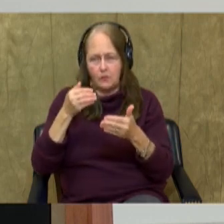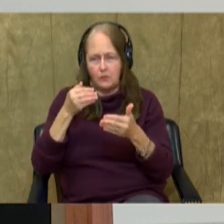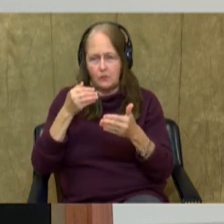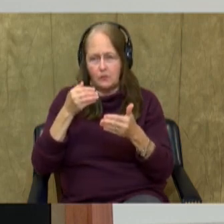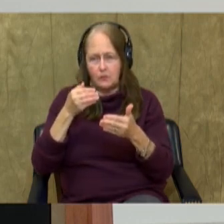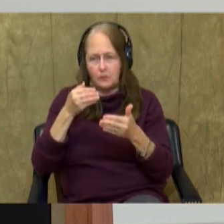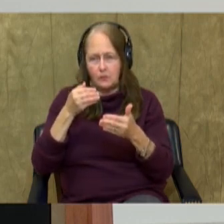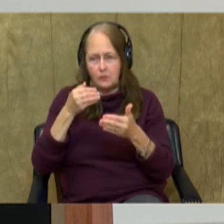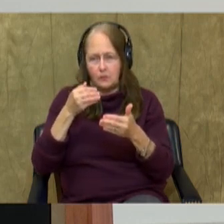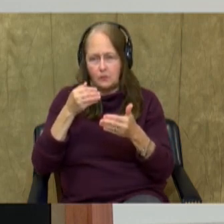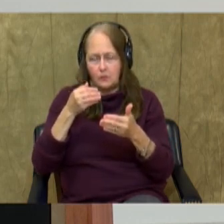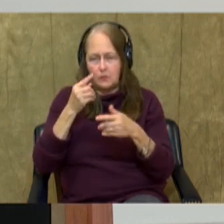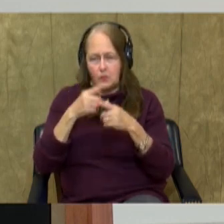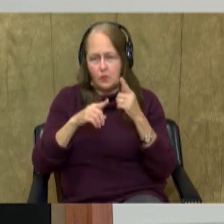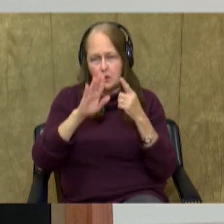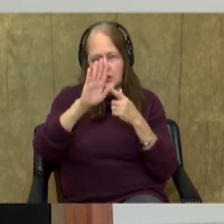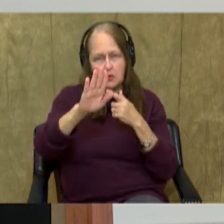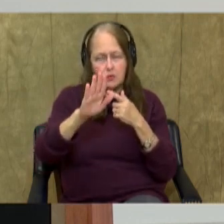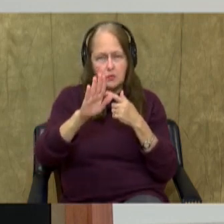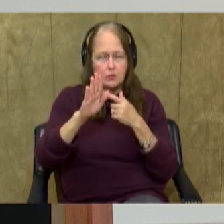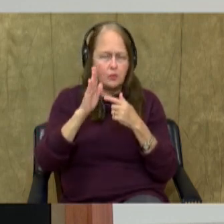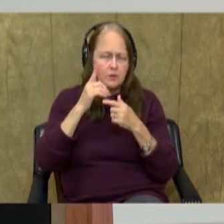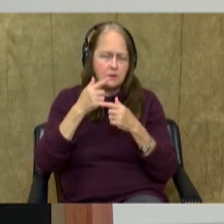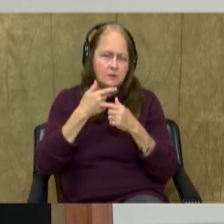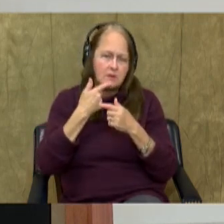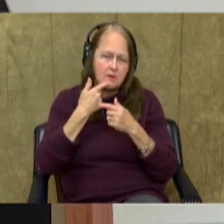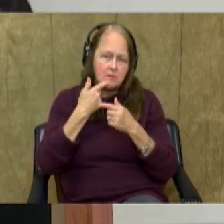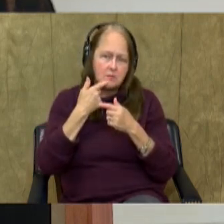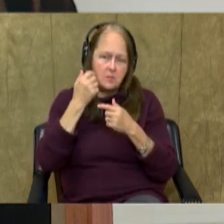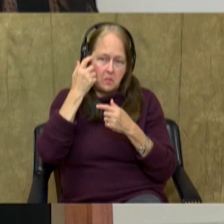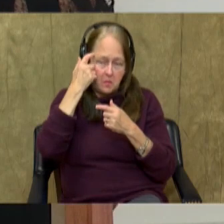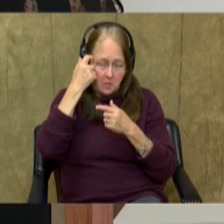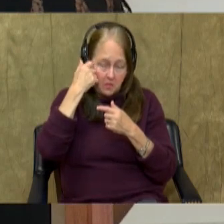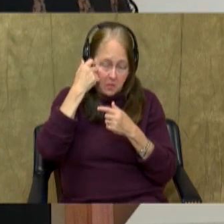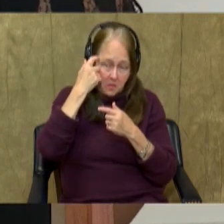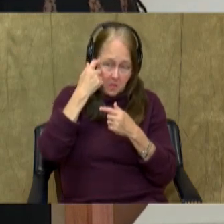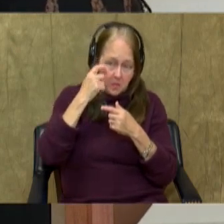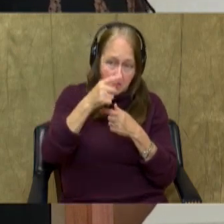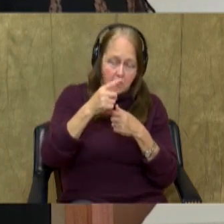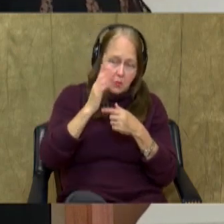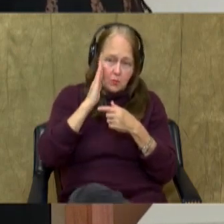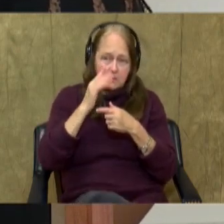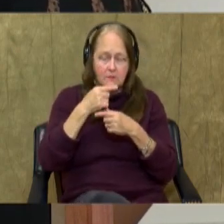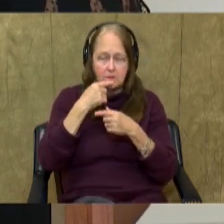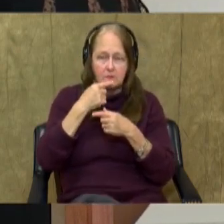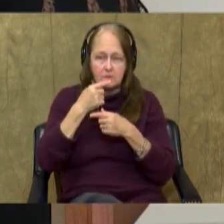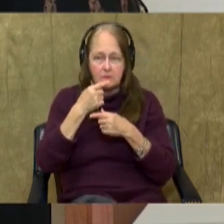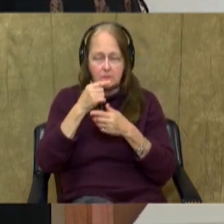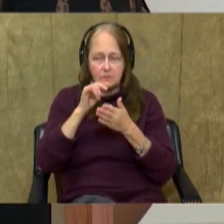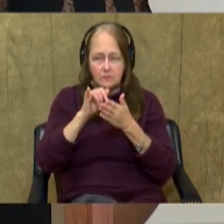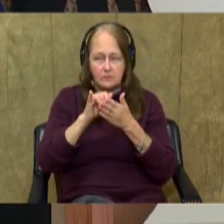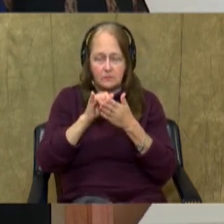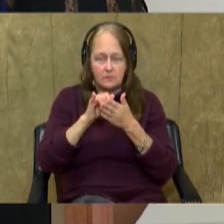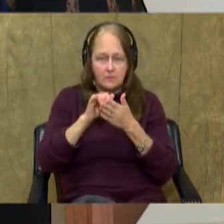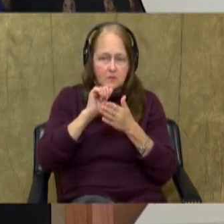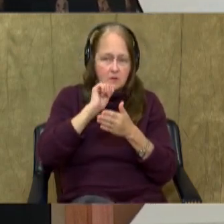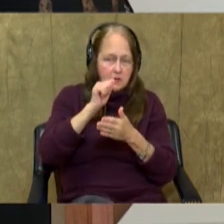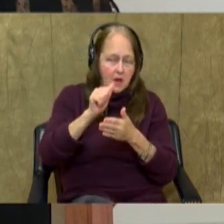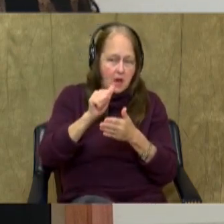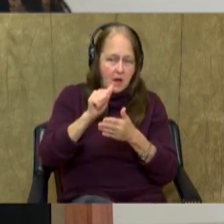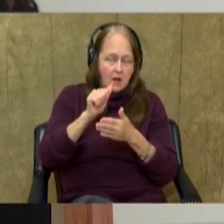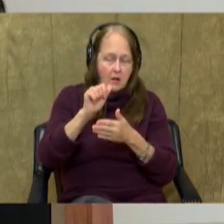before. What would be your rebuttal? Well, her rebuttal here, she stated that it's not